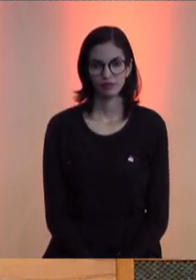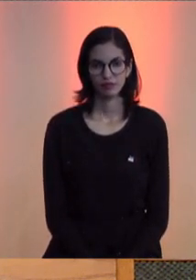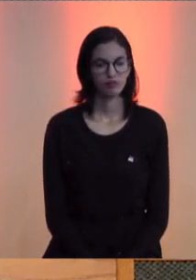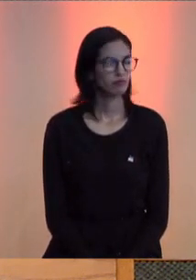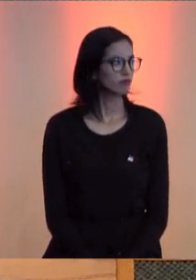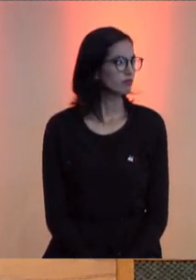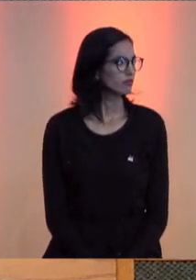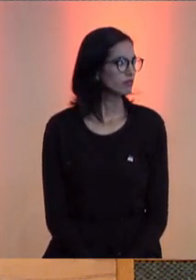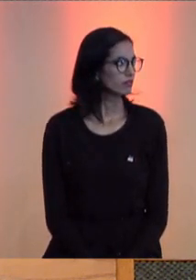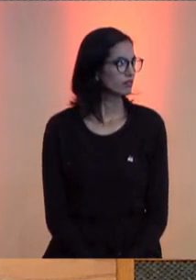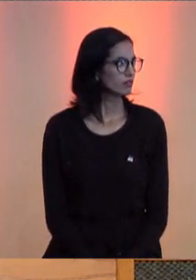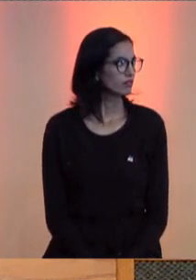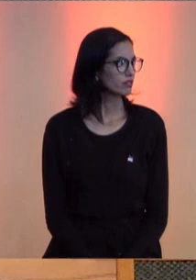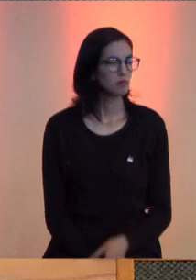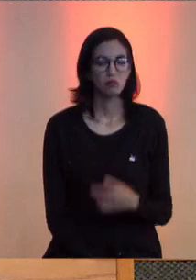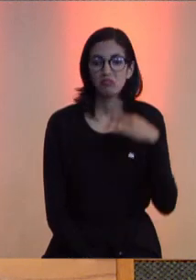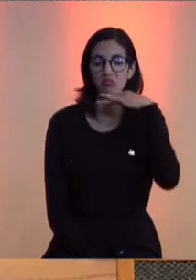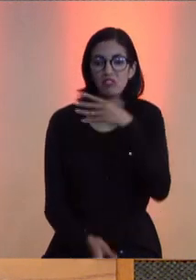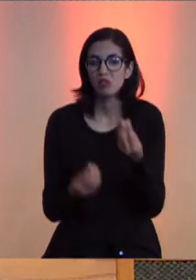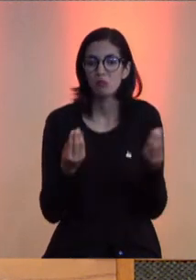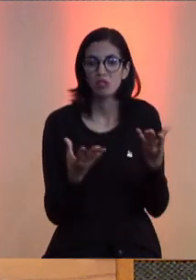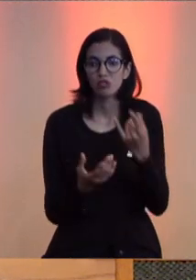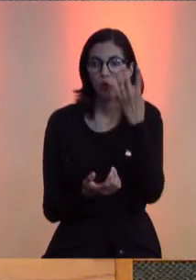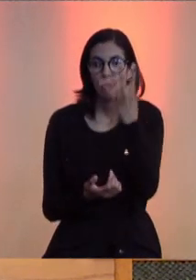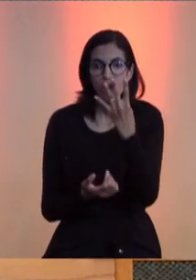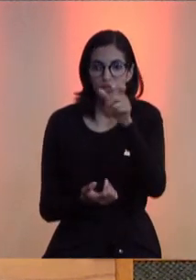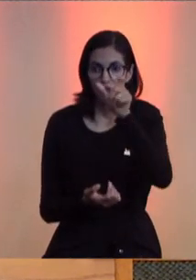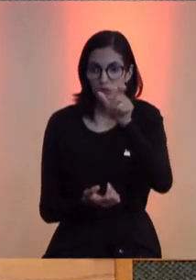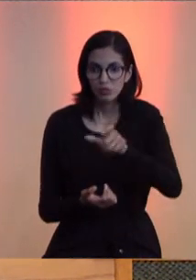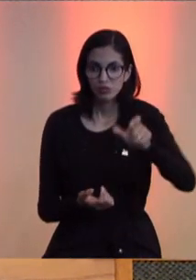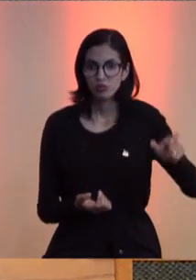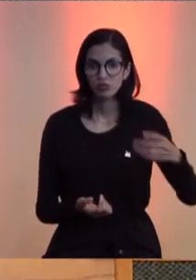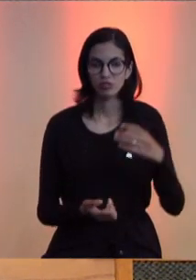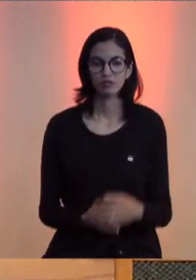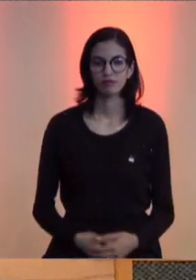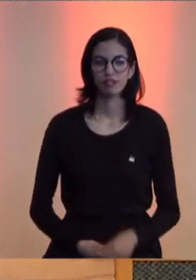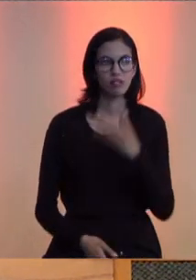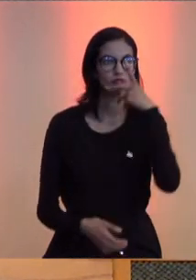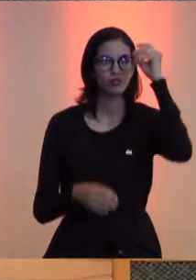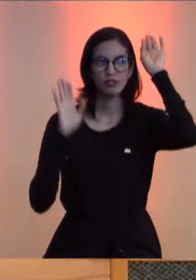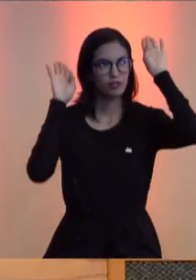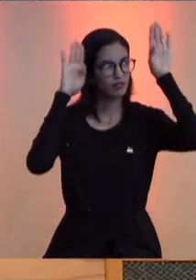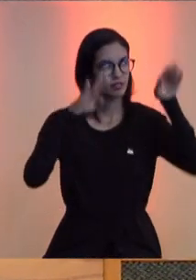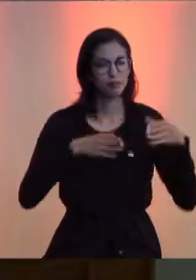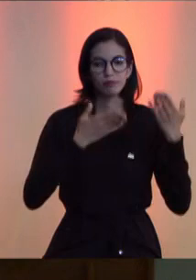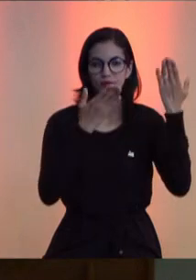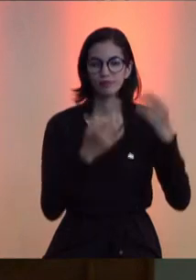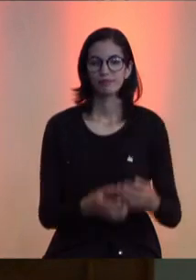rey. There are four. Son cuatro. Wow, hallelujah. Hallelujah. Amen.